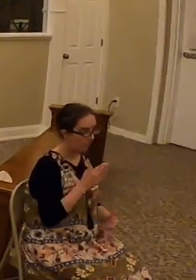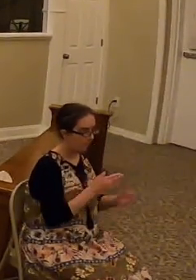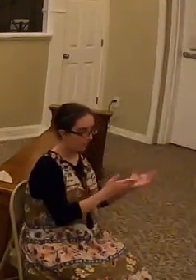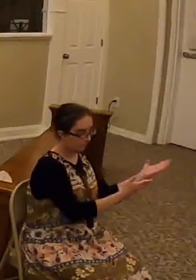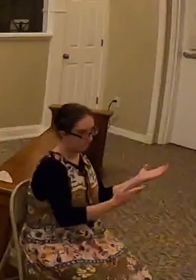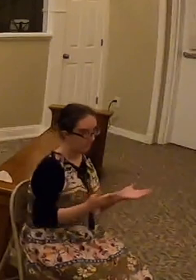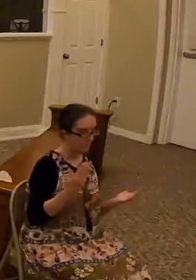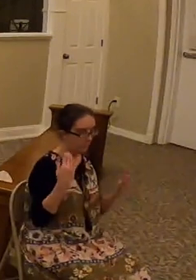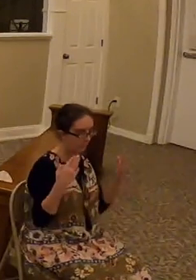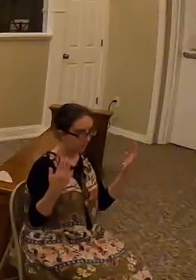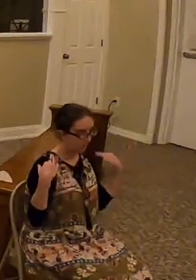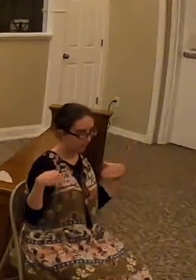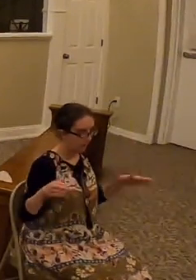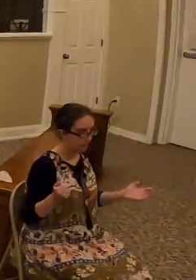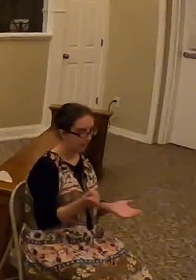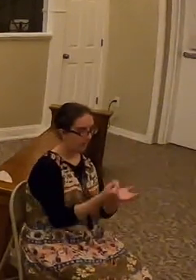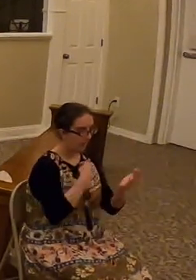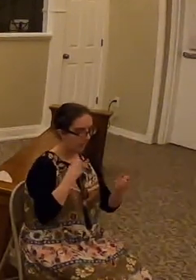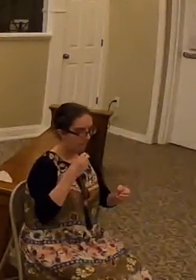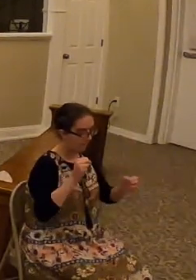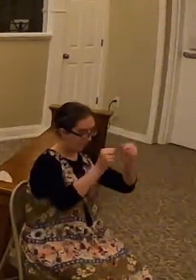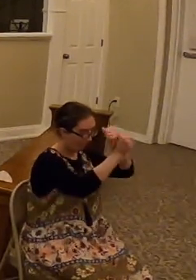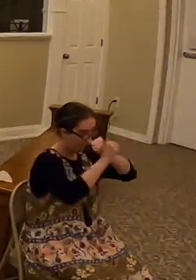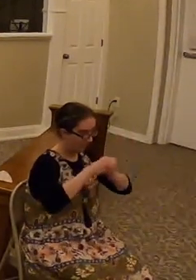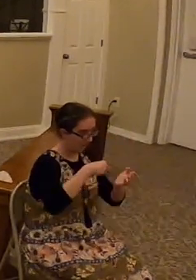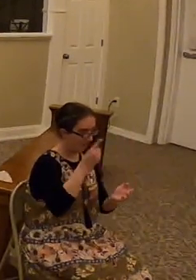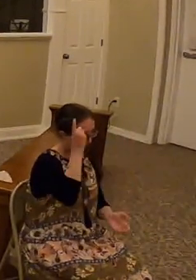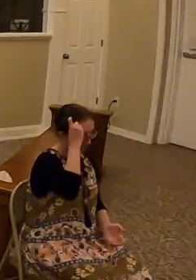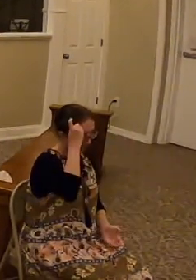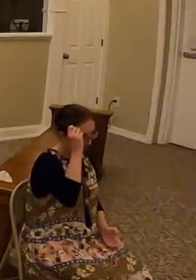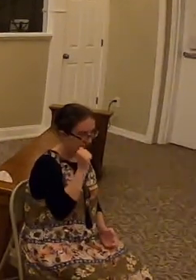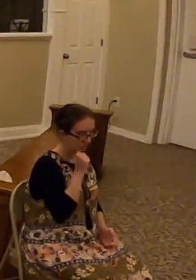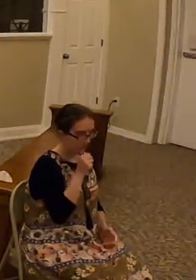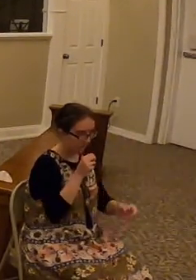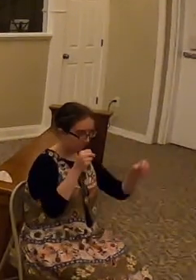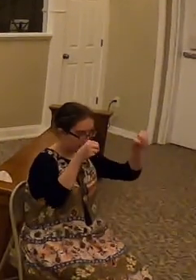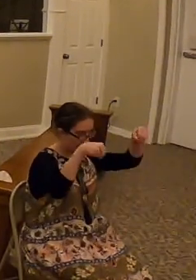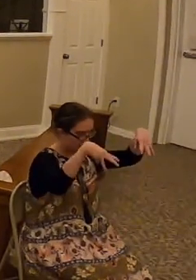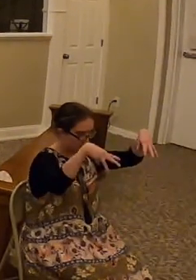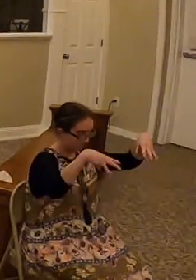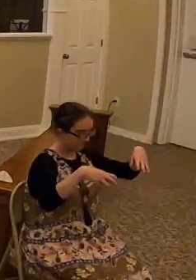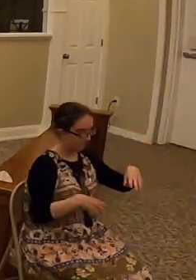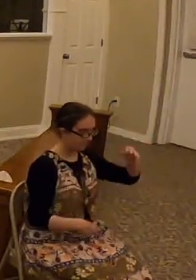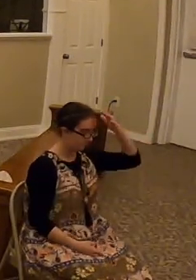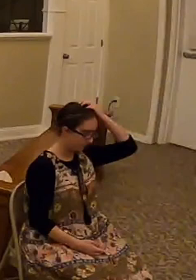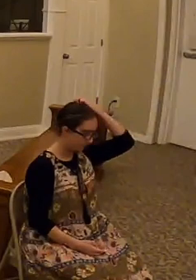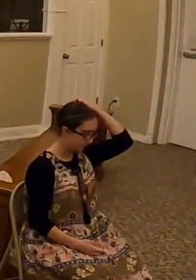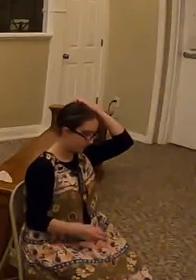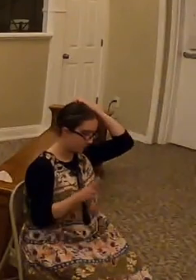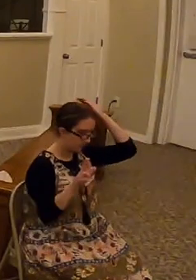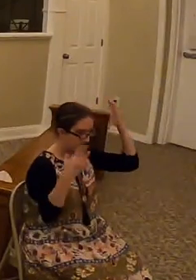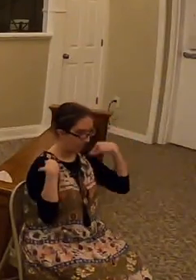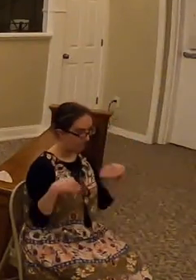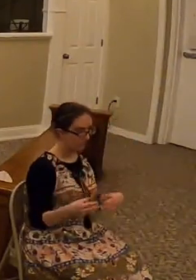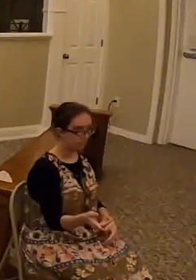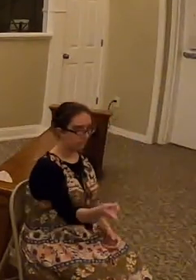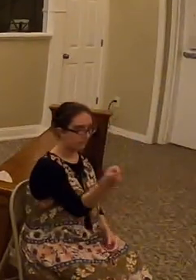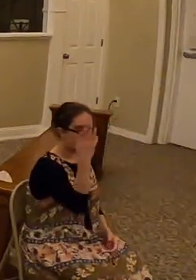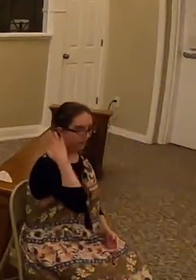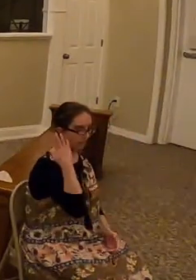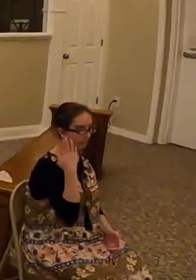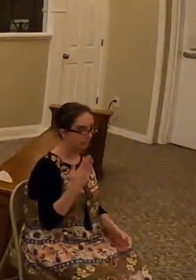some angels in here to help me fight these demonic spirits. He ain't letting them go." Three angels showed up.